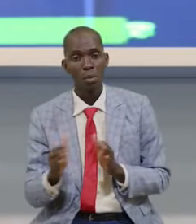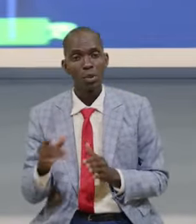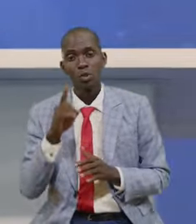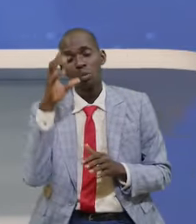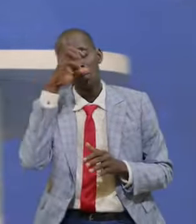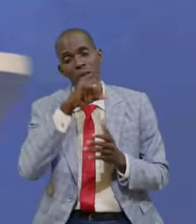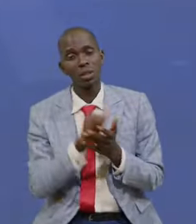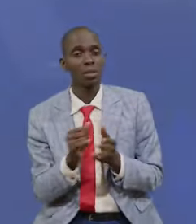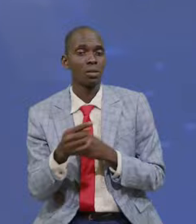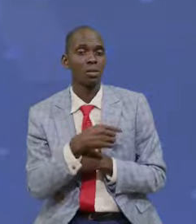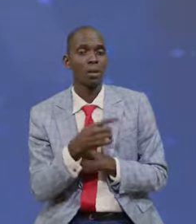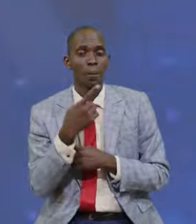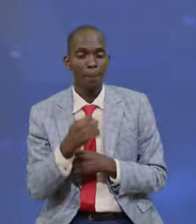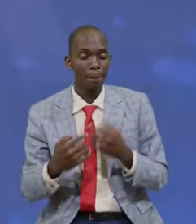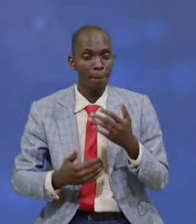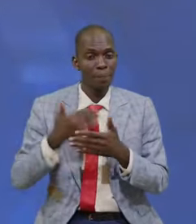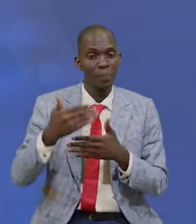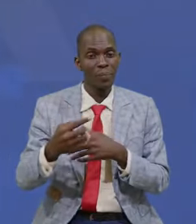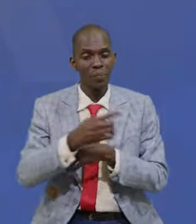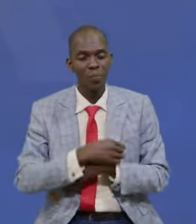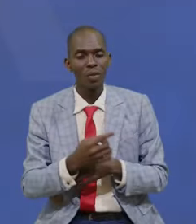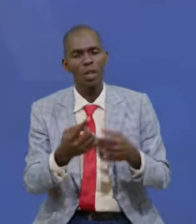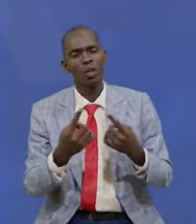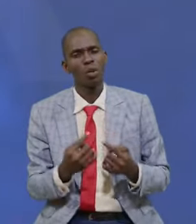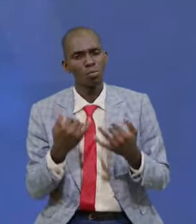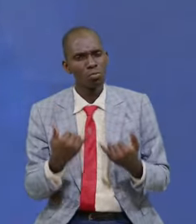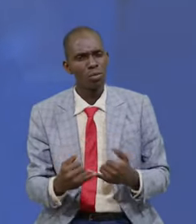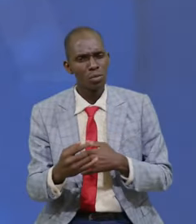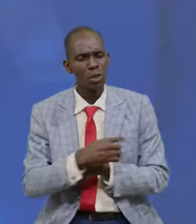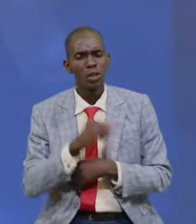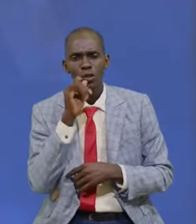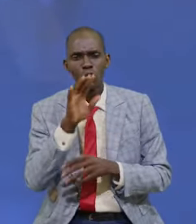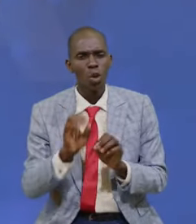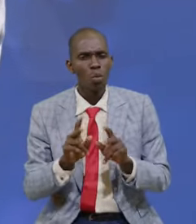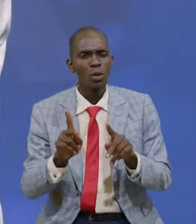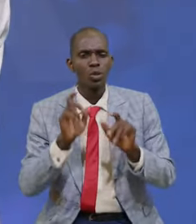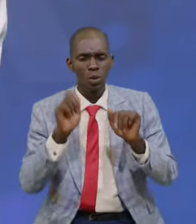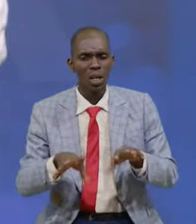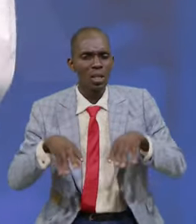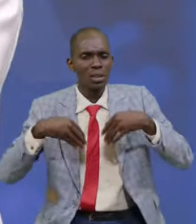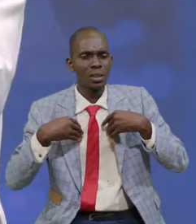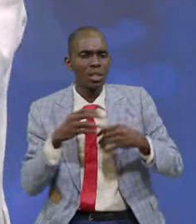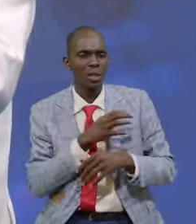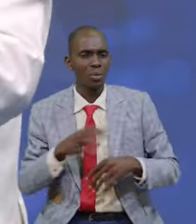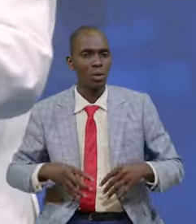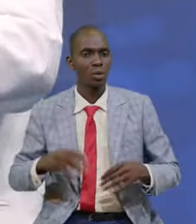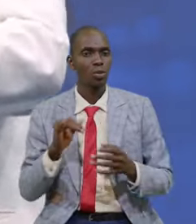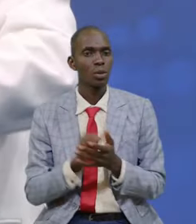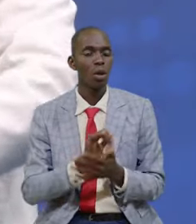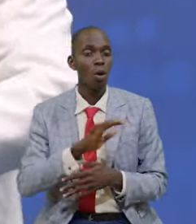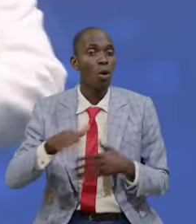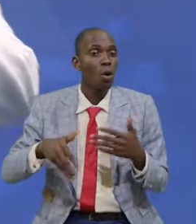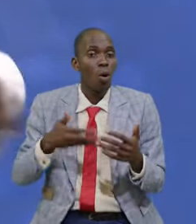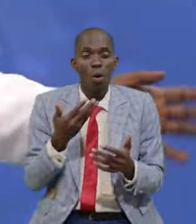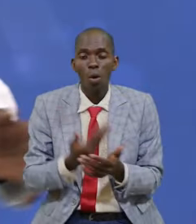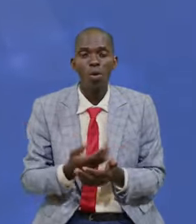following day they come. Today is your chance. You can get married to Christ so that all condemnation, all